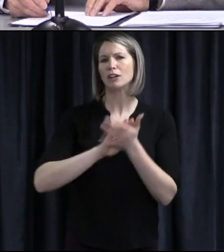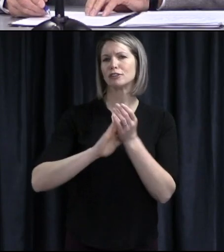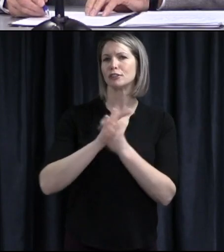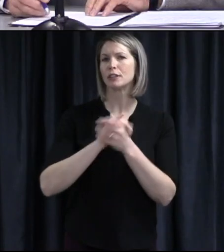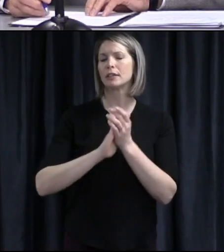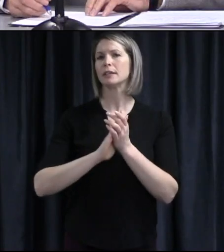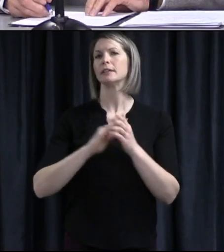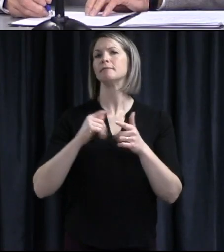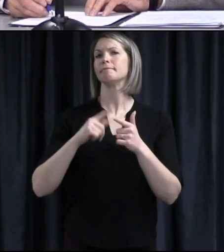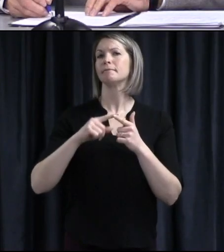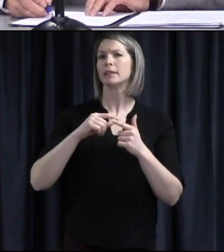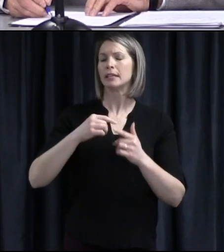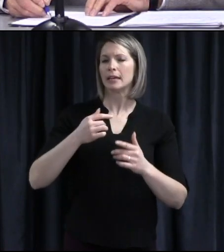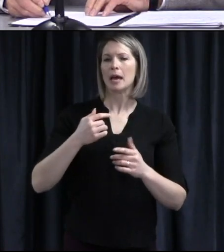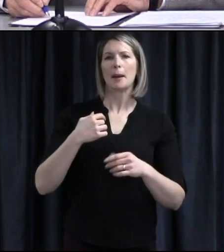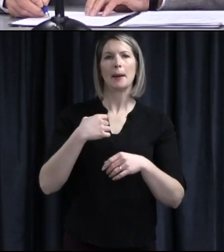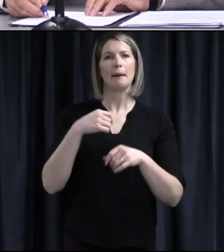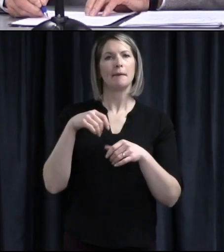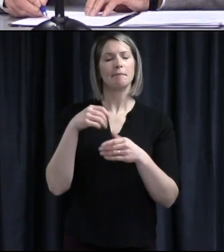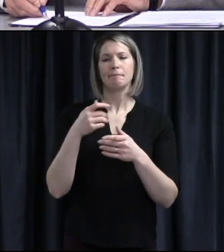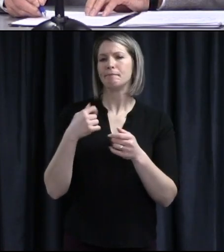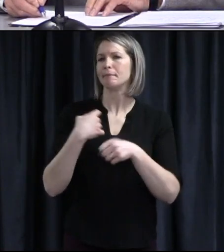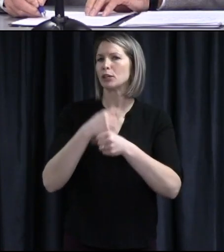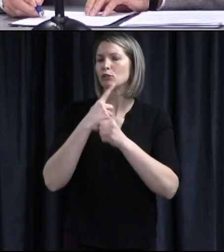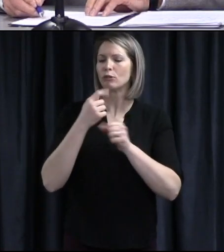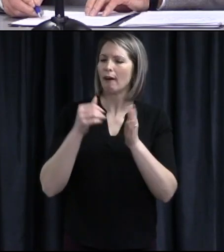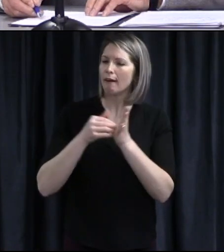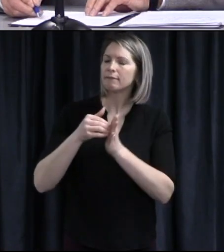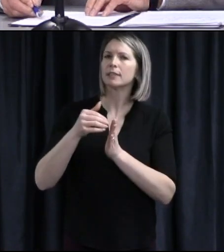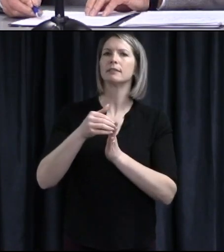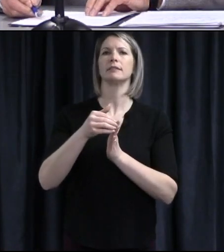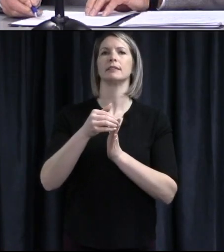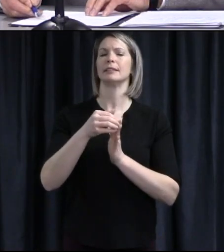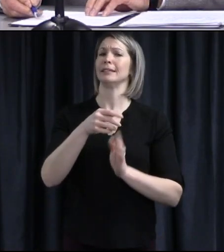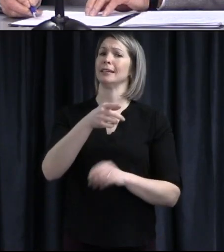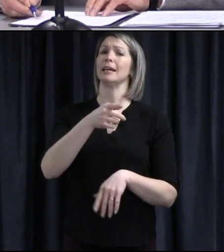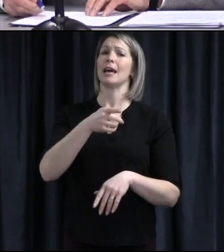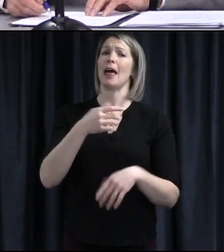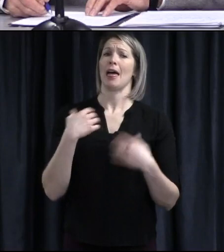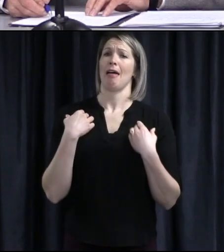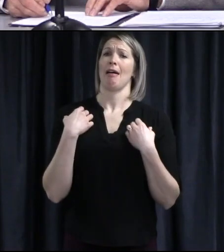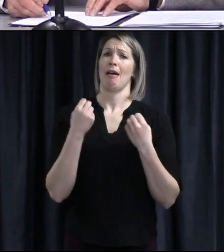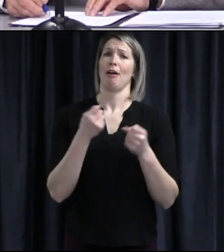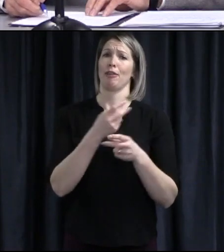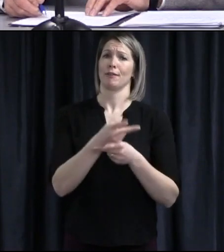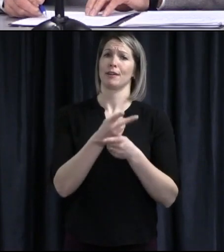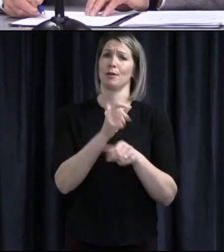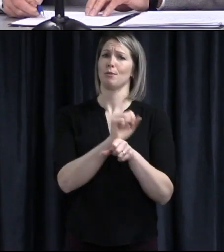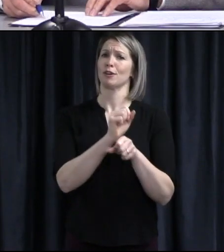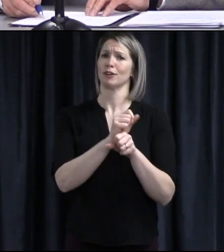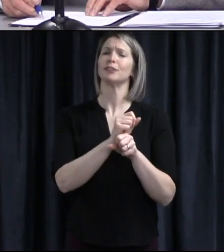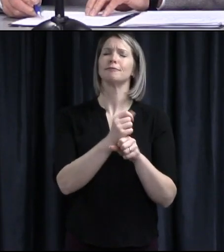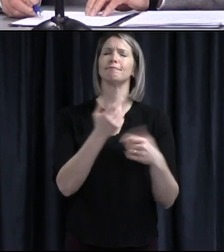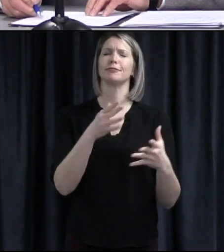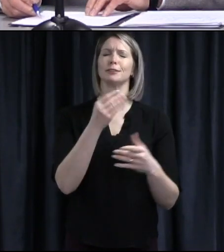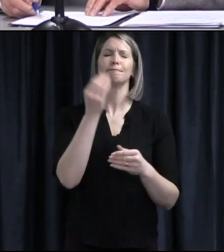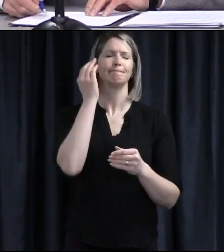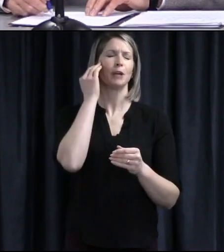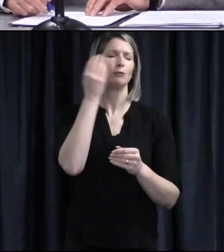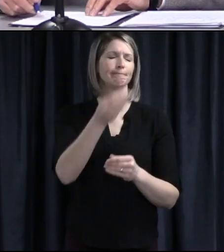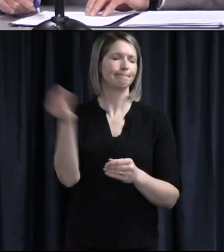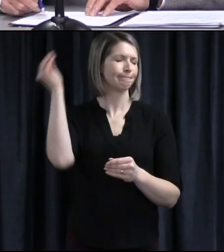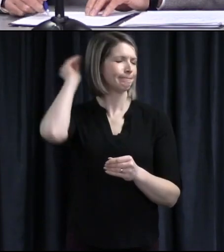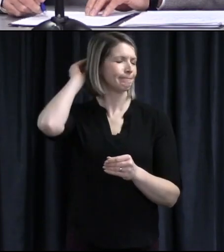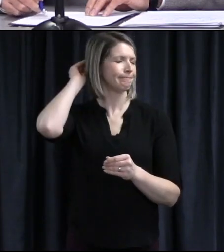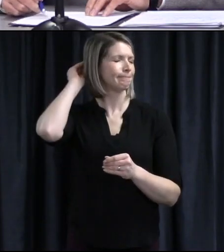observing good hand hygiene, which is ingrained in healthcare professionals, and maybe consider